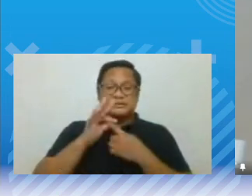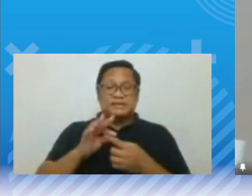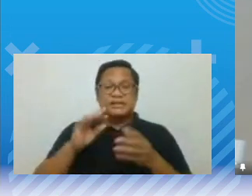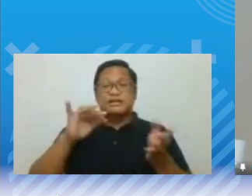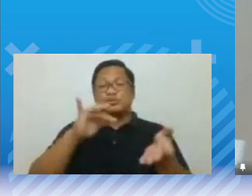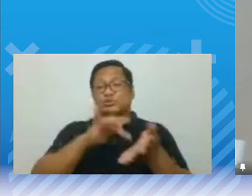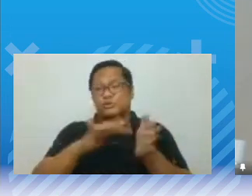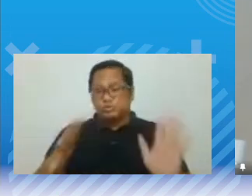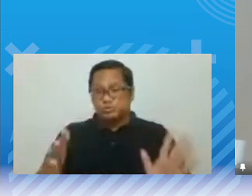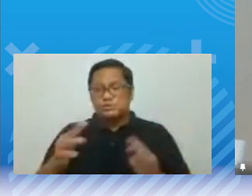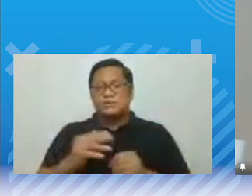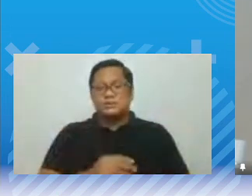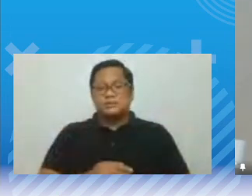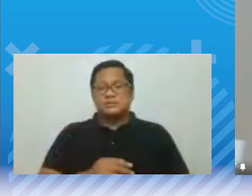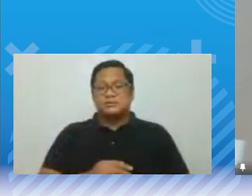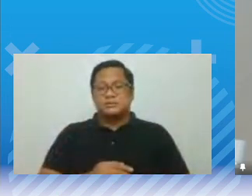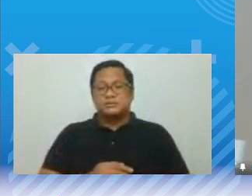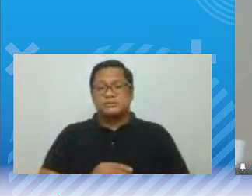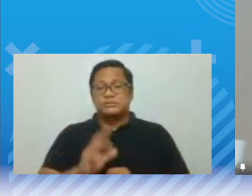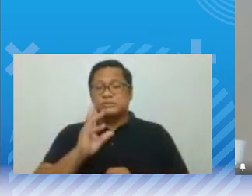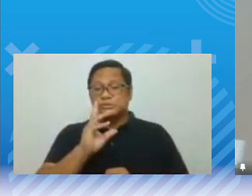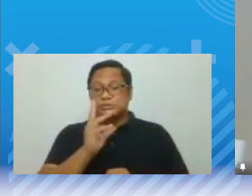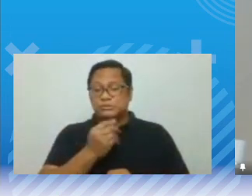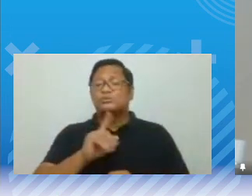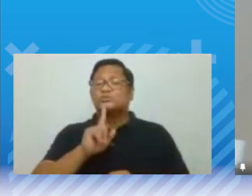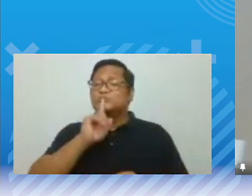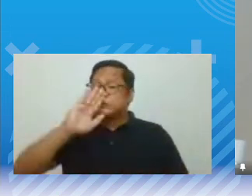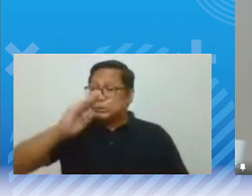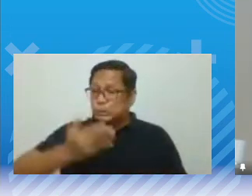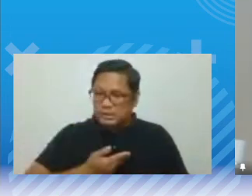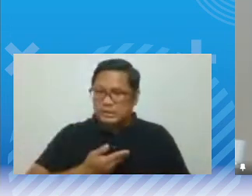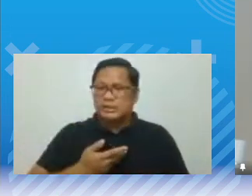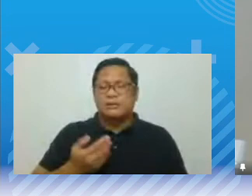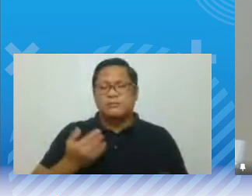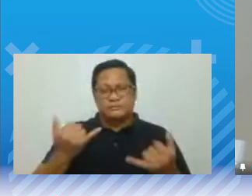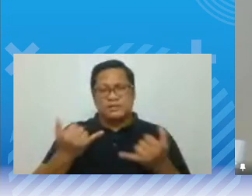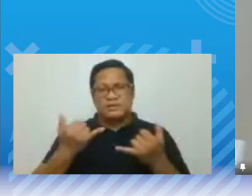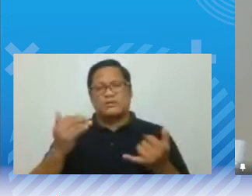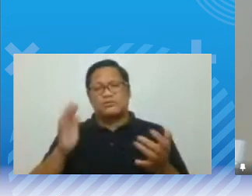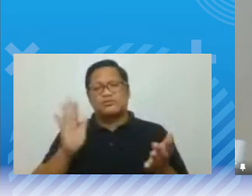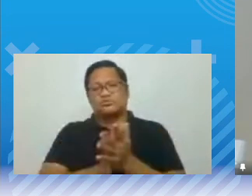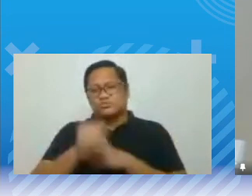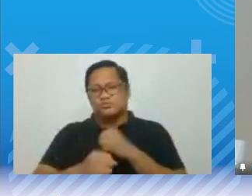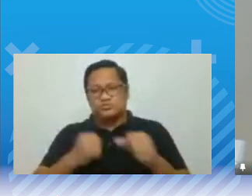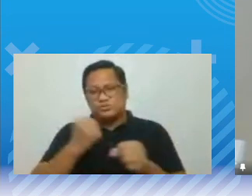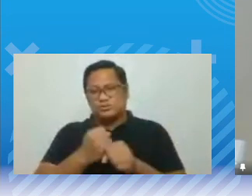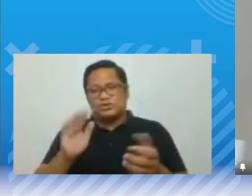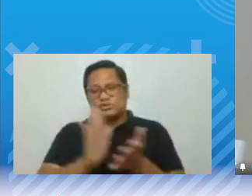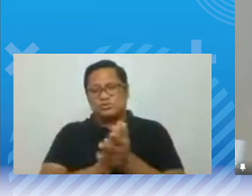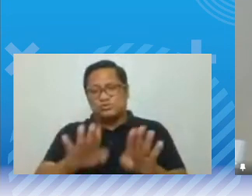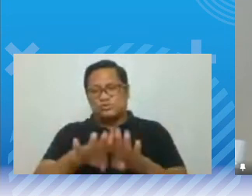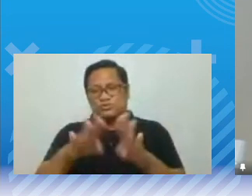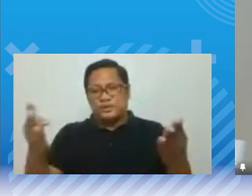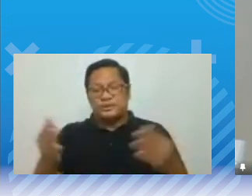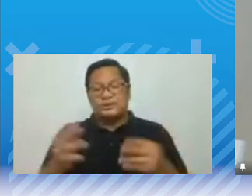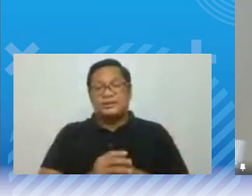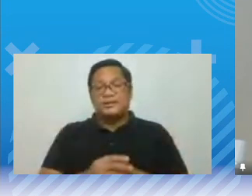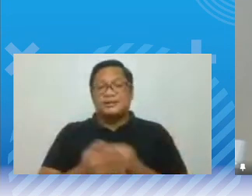who we would be welcoming ngayong darating na pasukan. Yun lang po. Again, maraming salamat, Teach